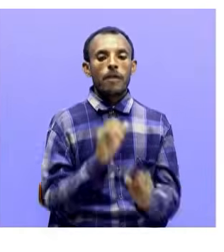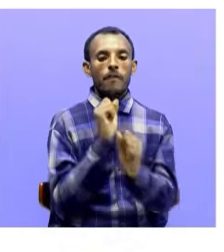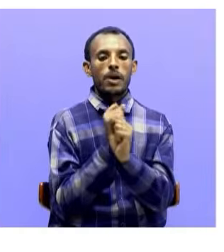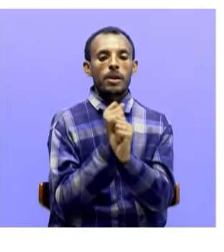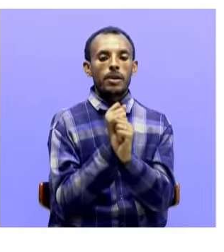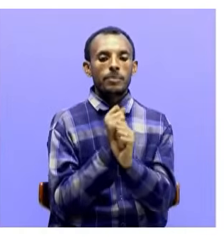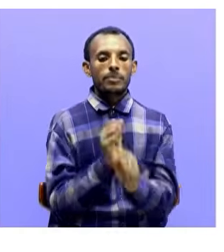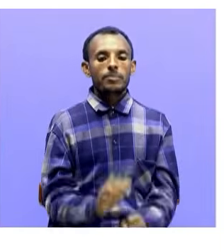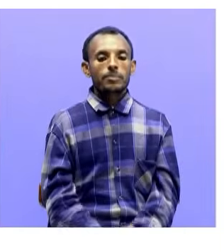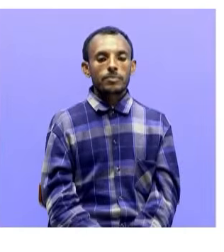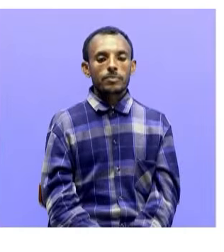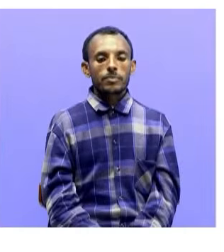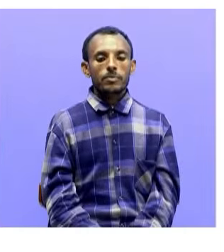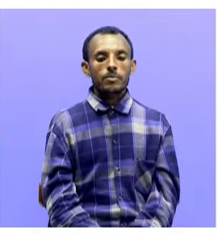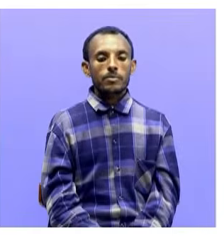Find